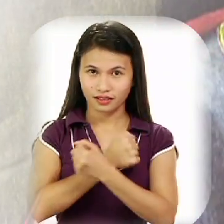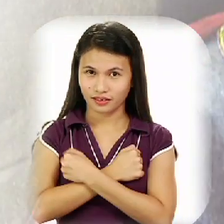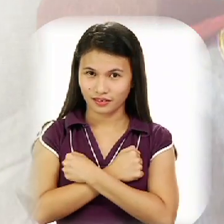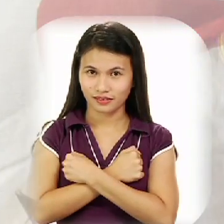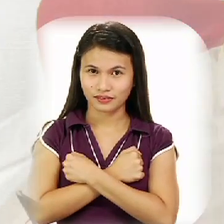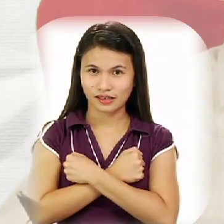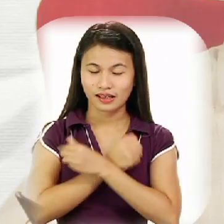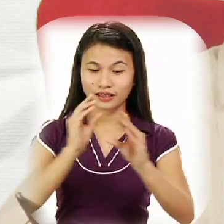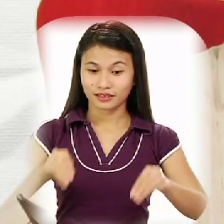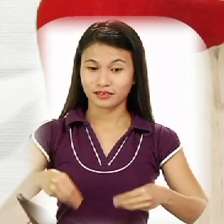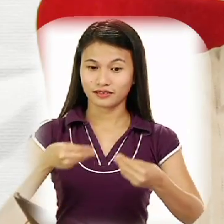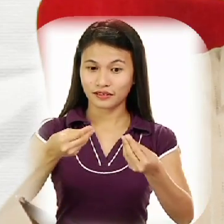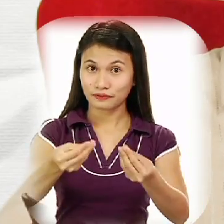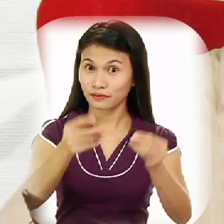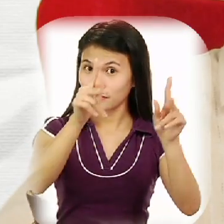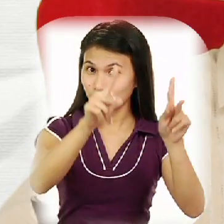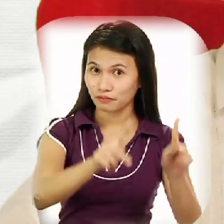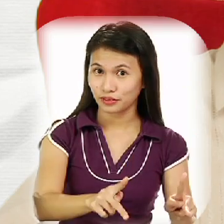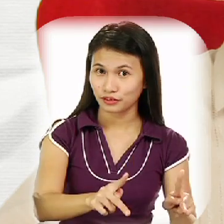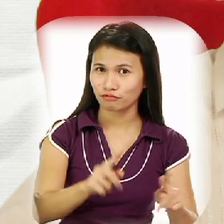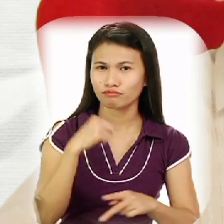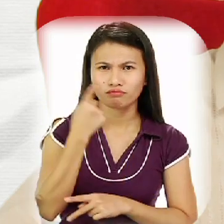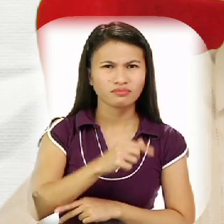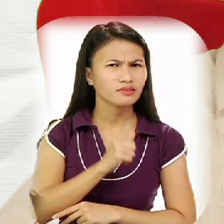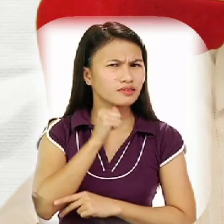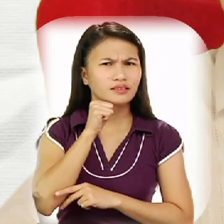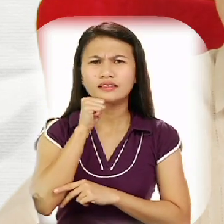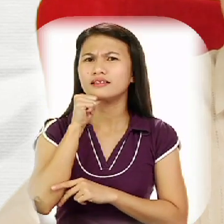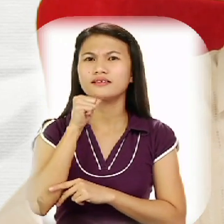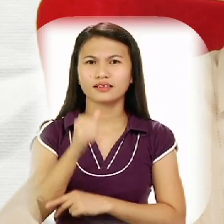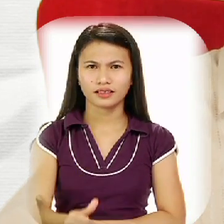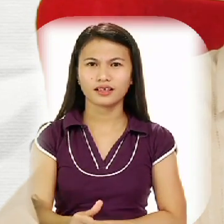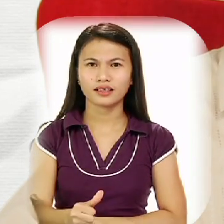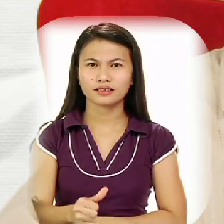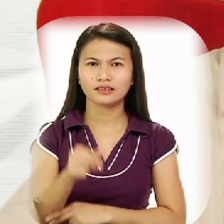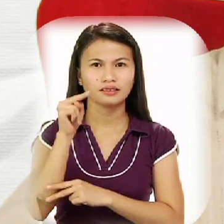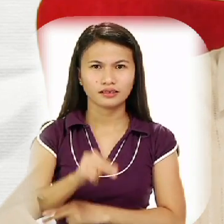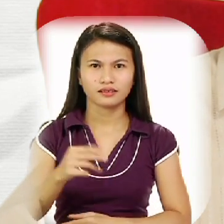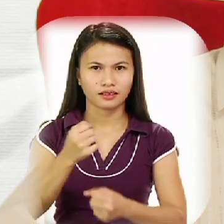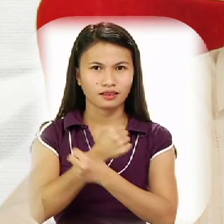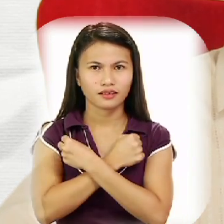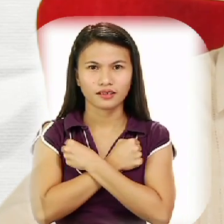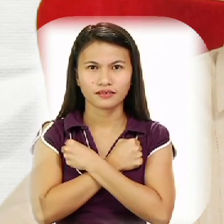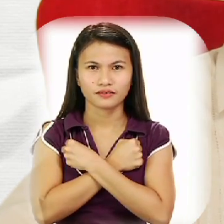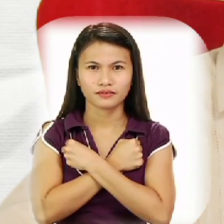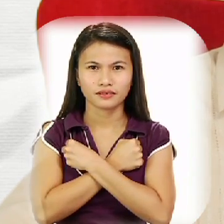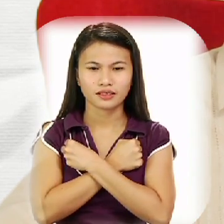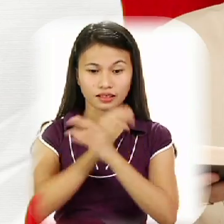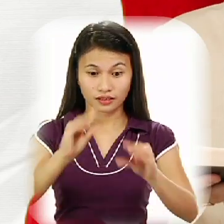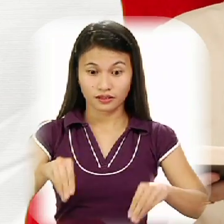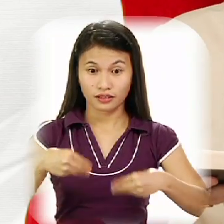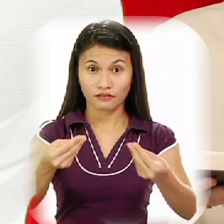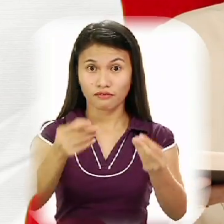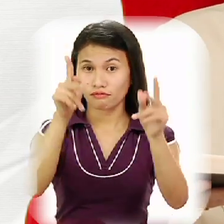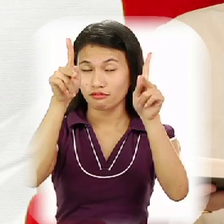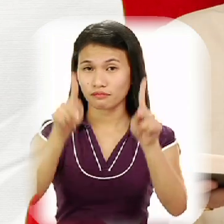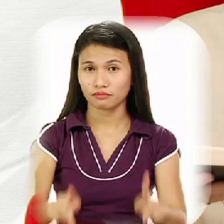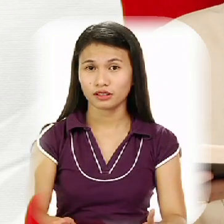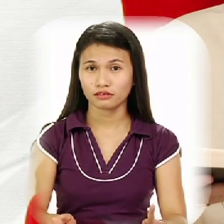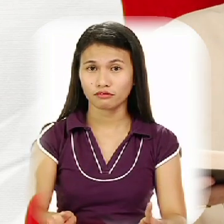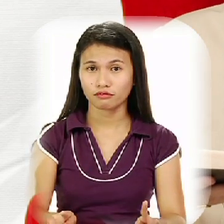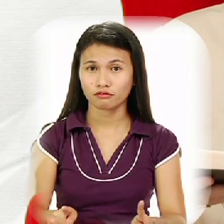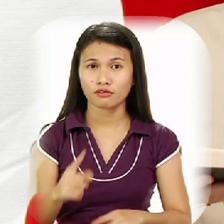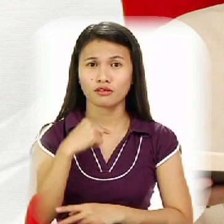love, given to a person who did not deserve that love, given to